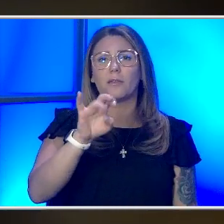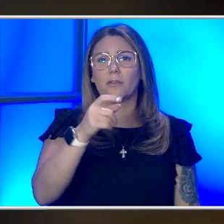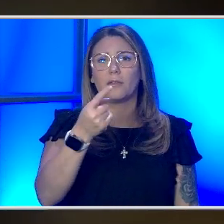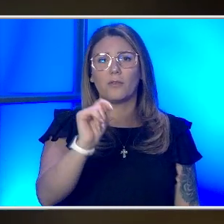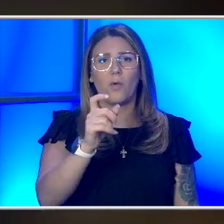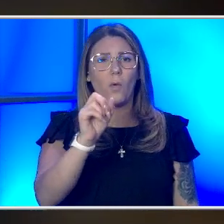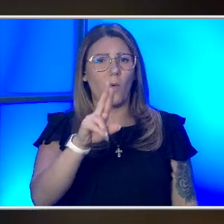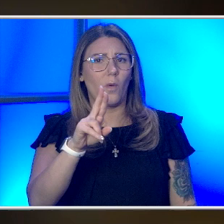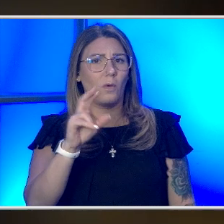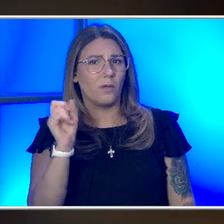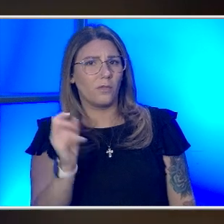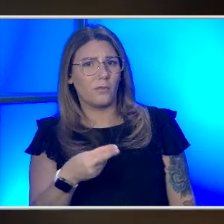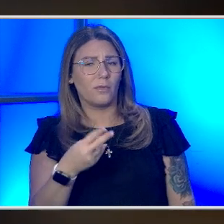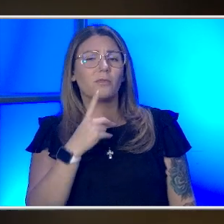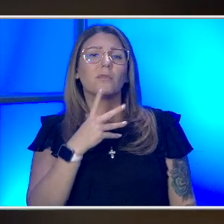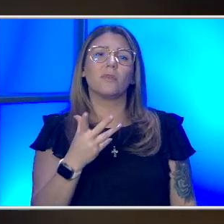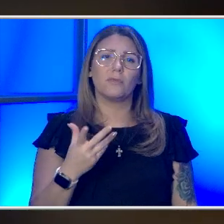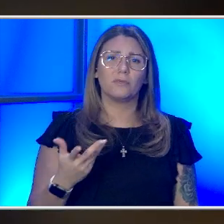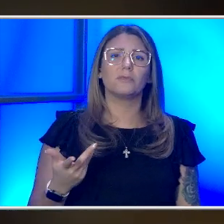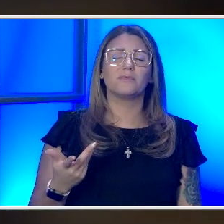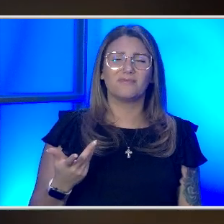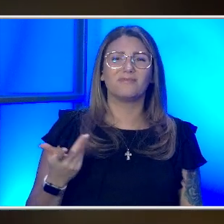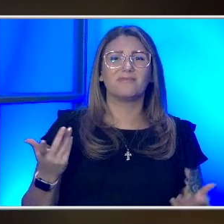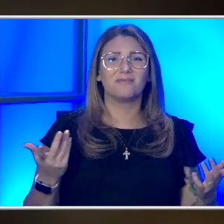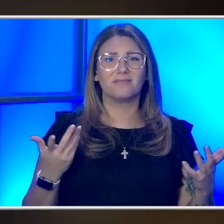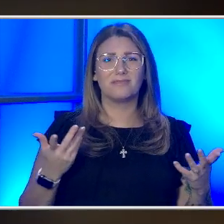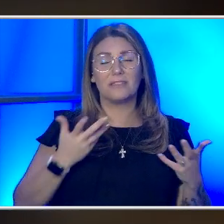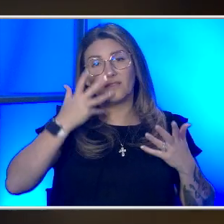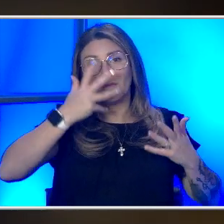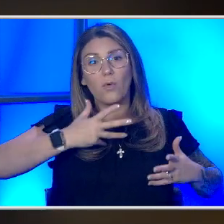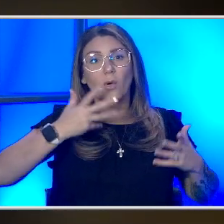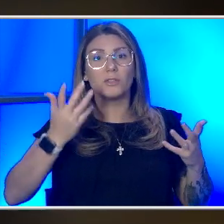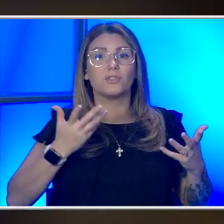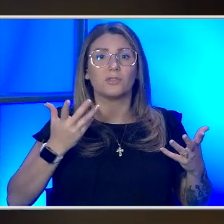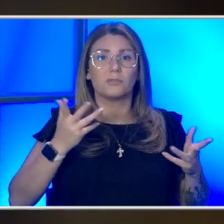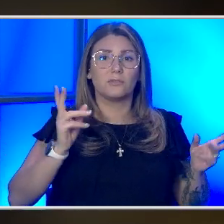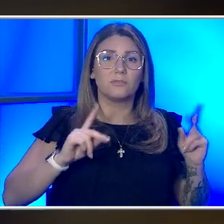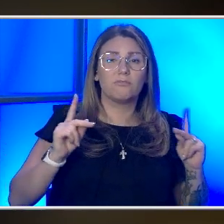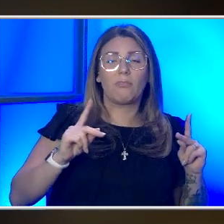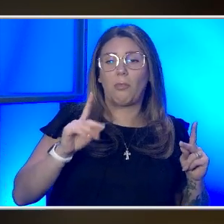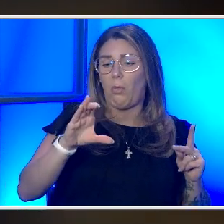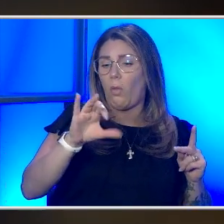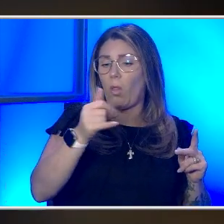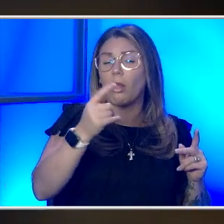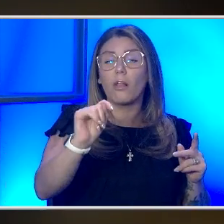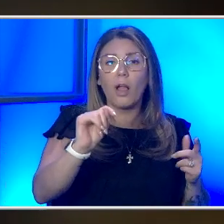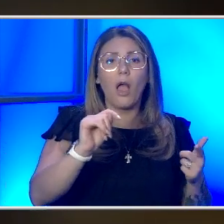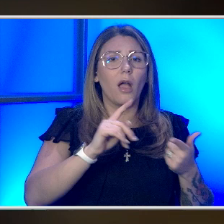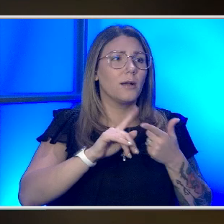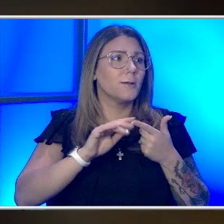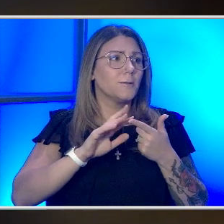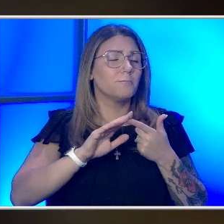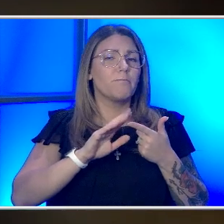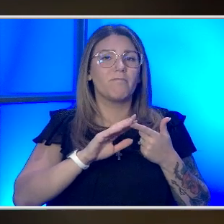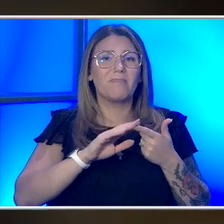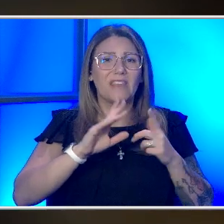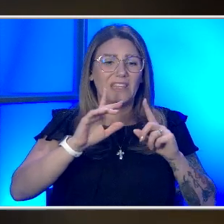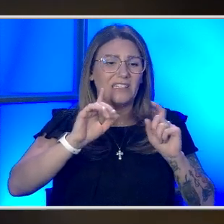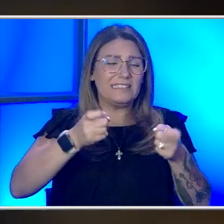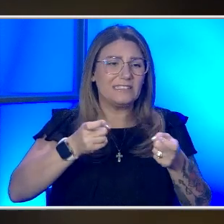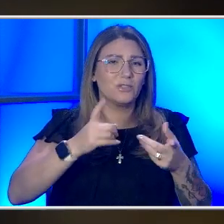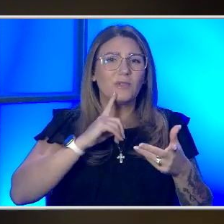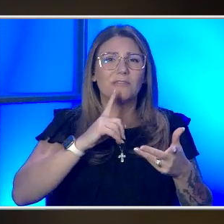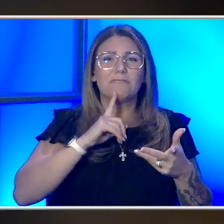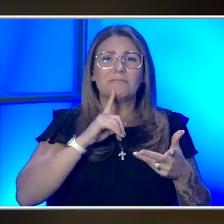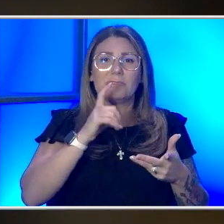FDA regulation. Unfortunately, sometimes people clot, sometimes donors might come in less hydrated, or